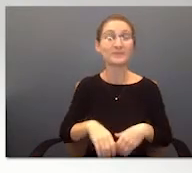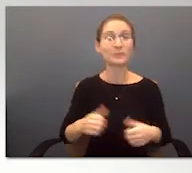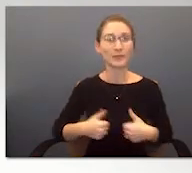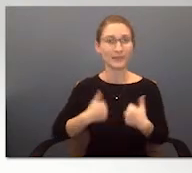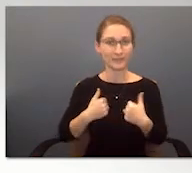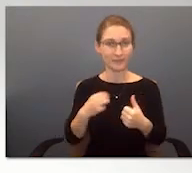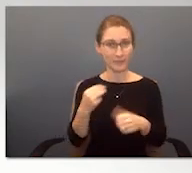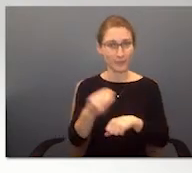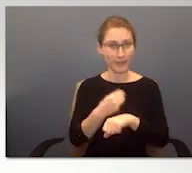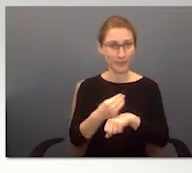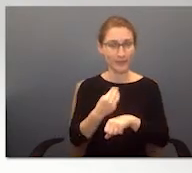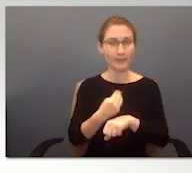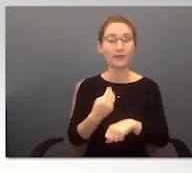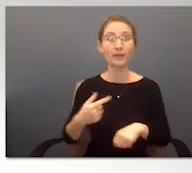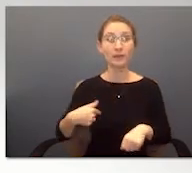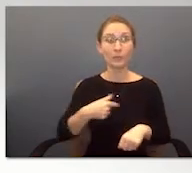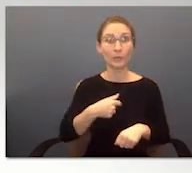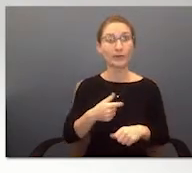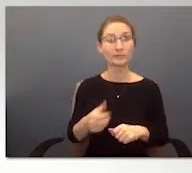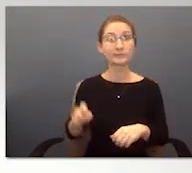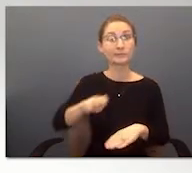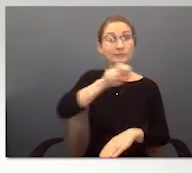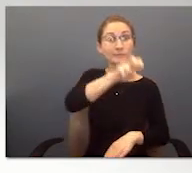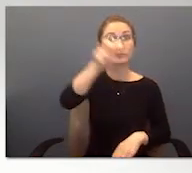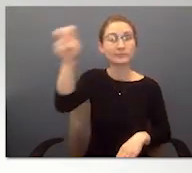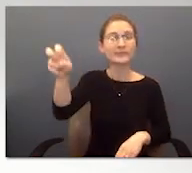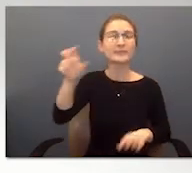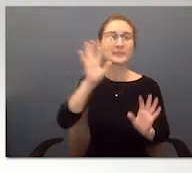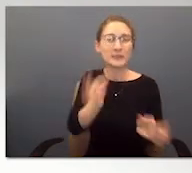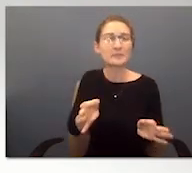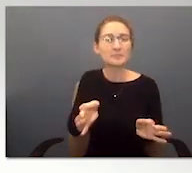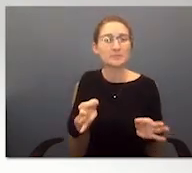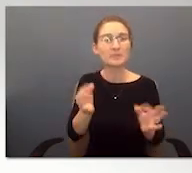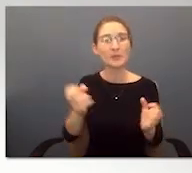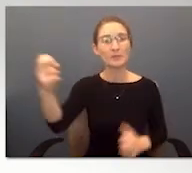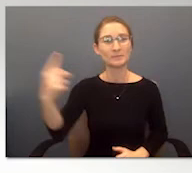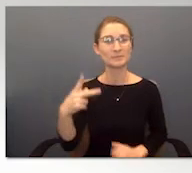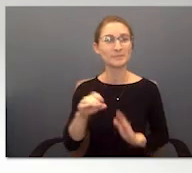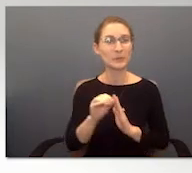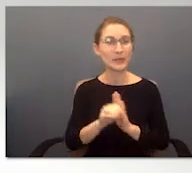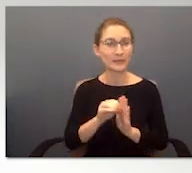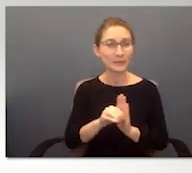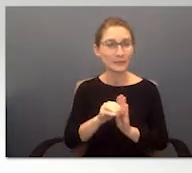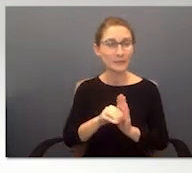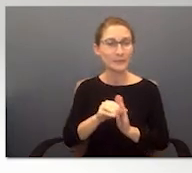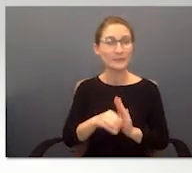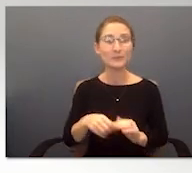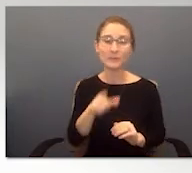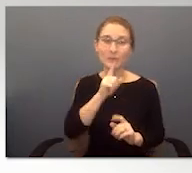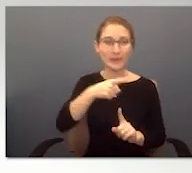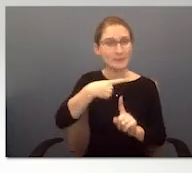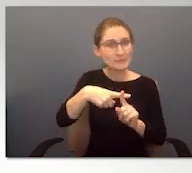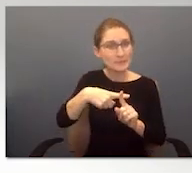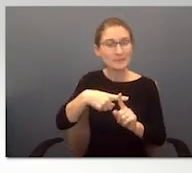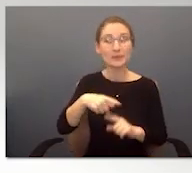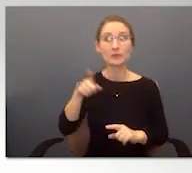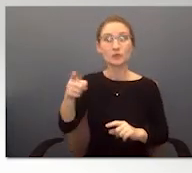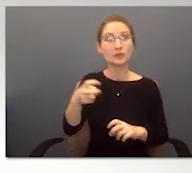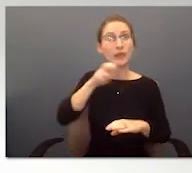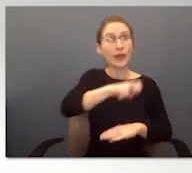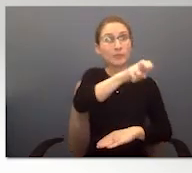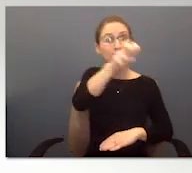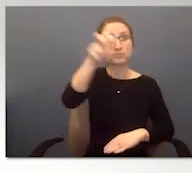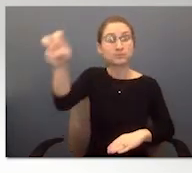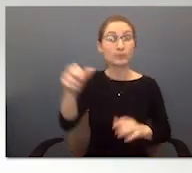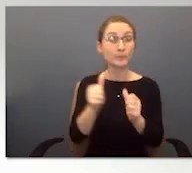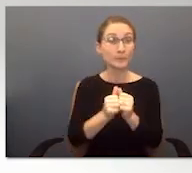lived in Miami, and she had always wanted to come back to Florida. So coming back to Orlando was a plus. She had come to the Navajo Reservation with me and